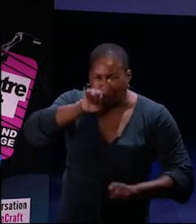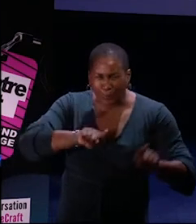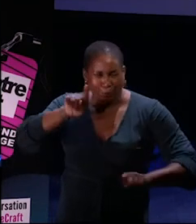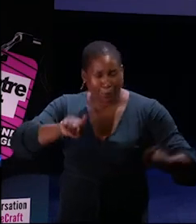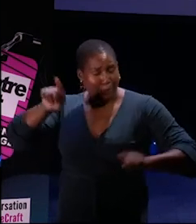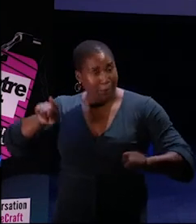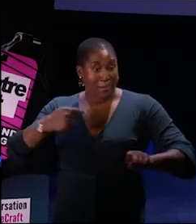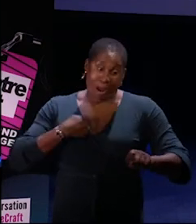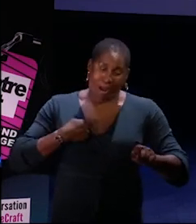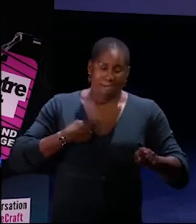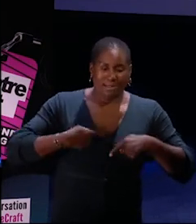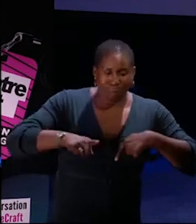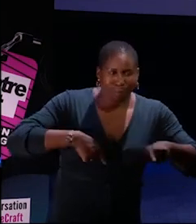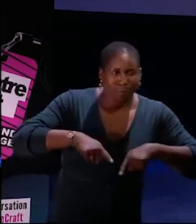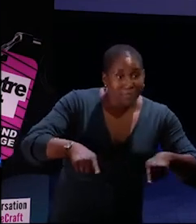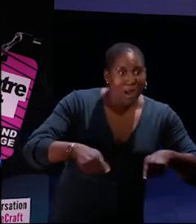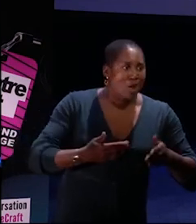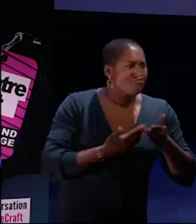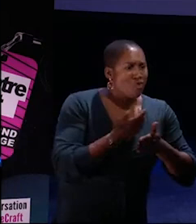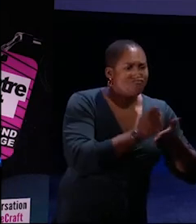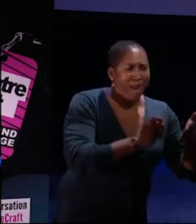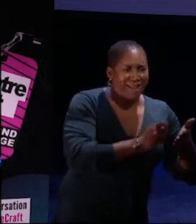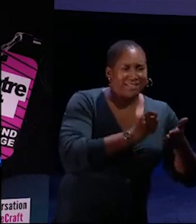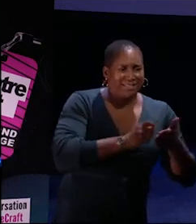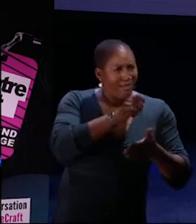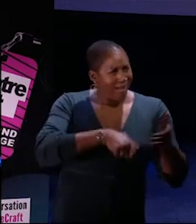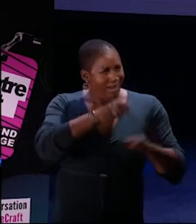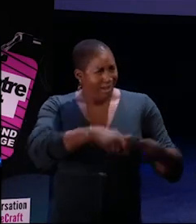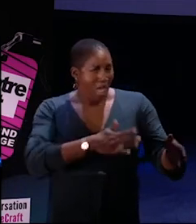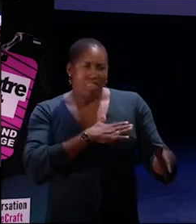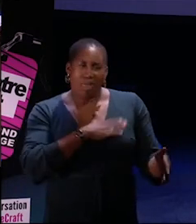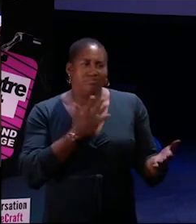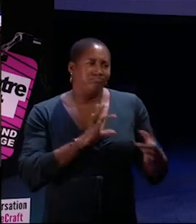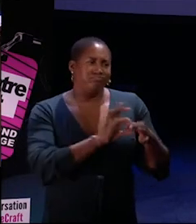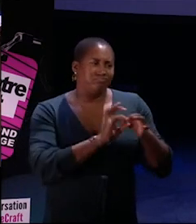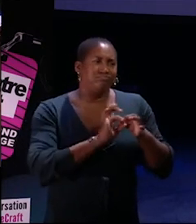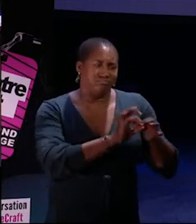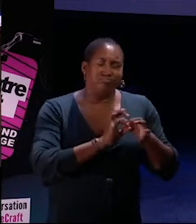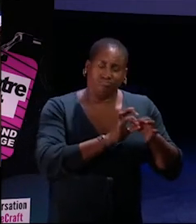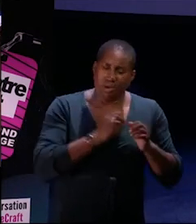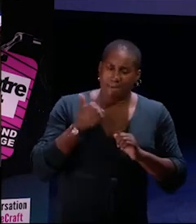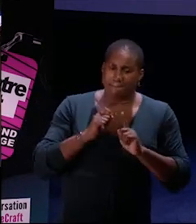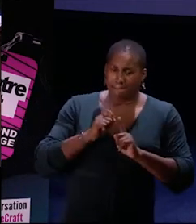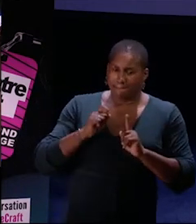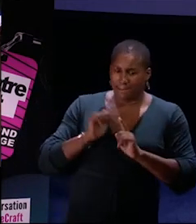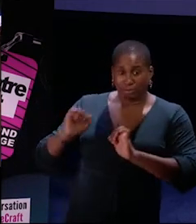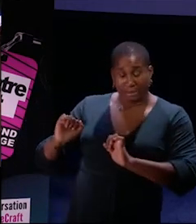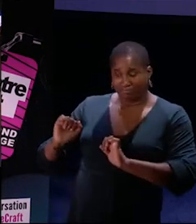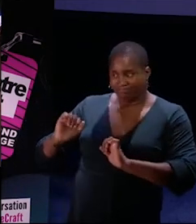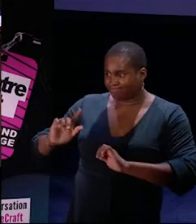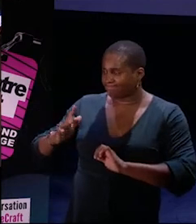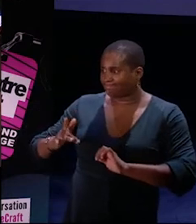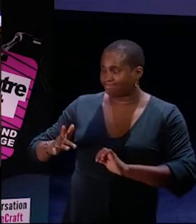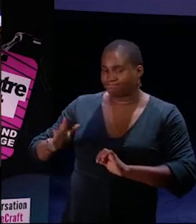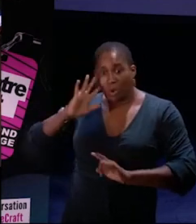director to work with new writing, which I absolutely love. And Paul, you mentioned sort of finding your voice, and